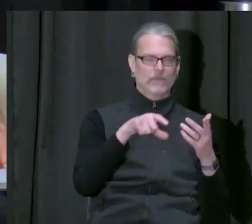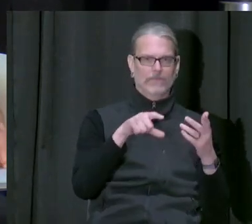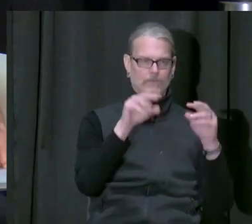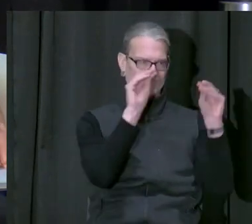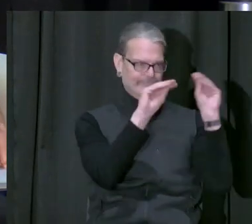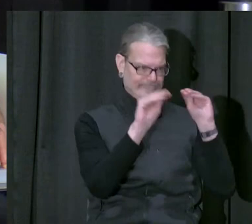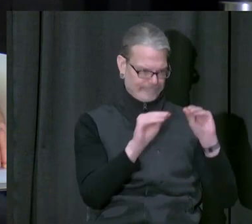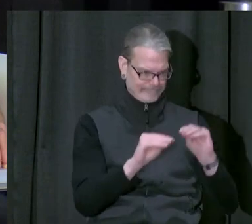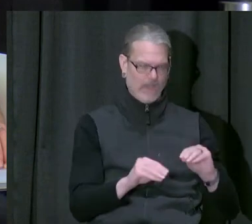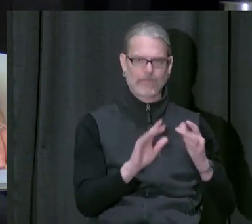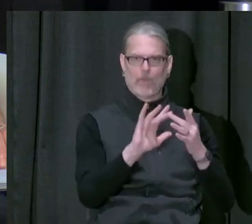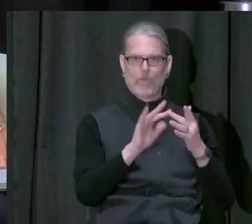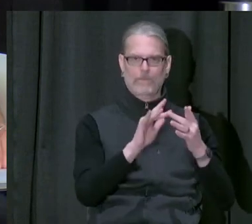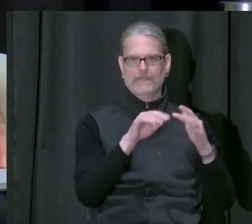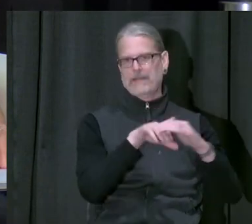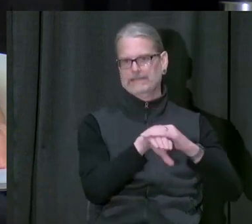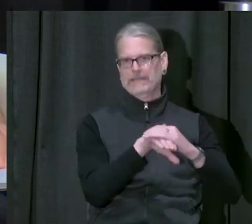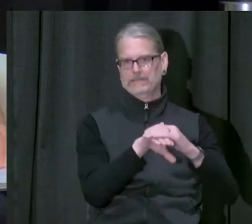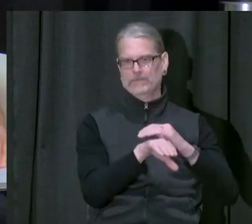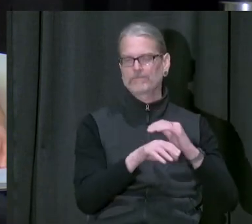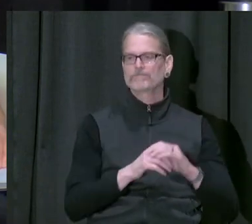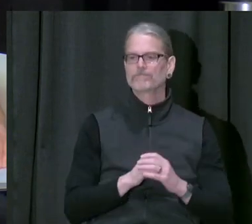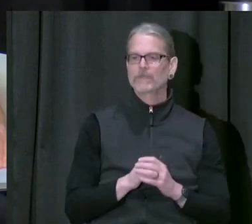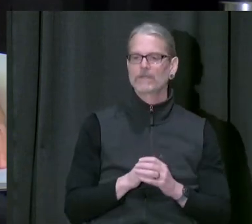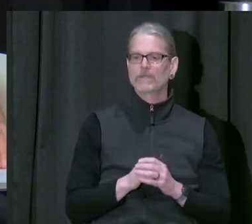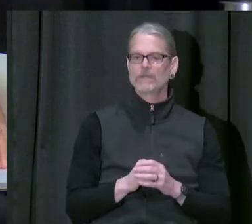website accessible. But